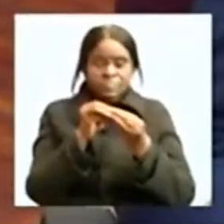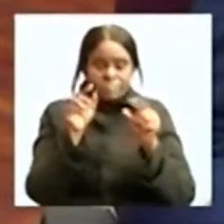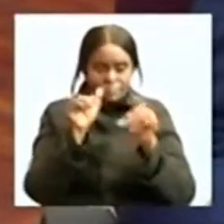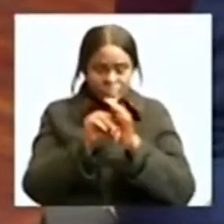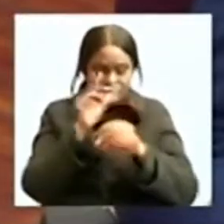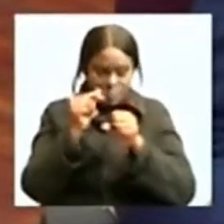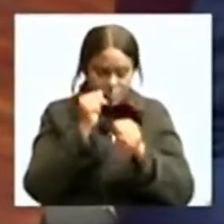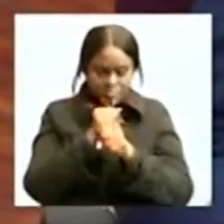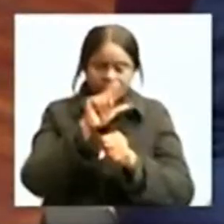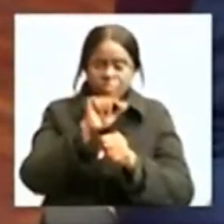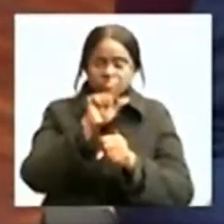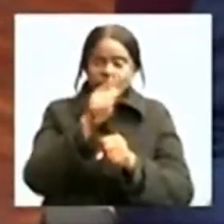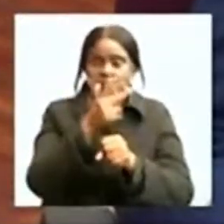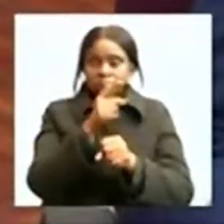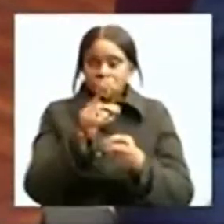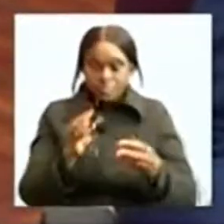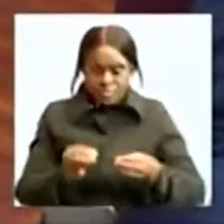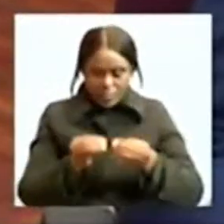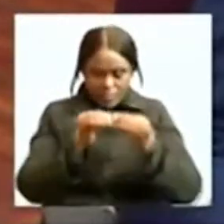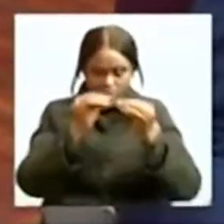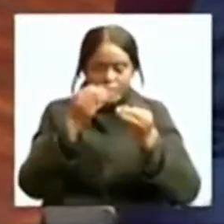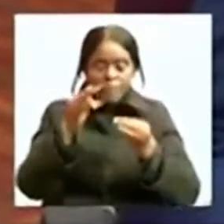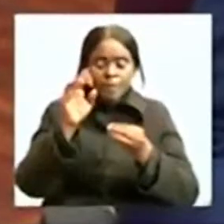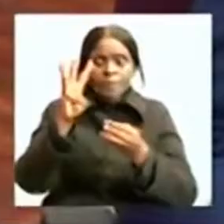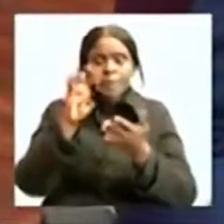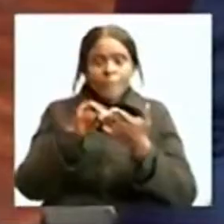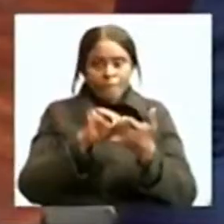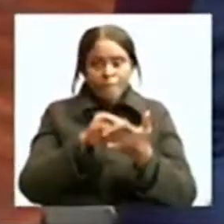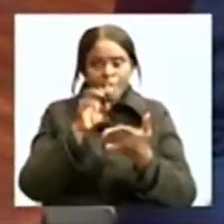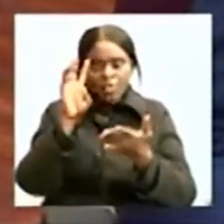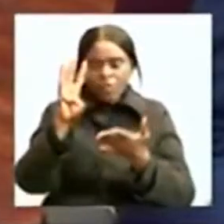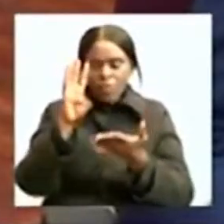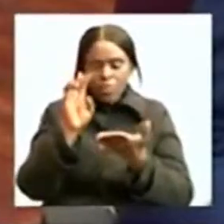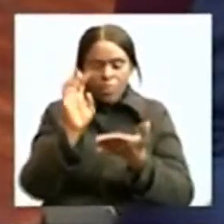the year 2023, a total of